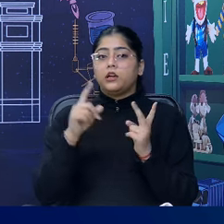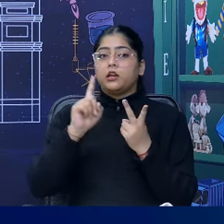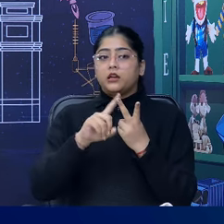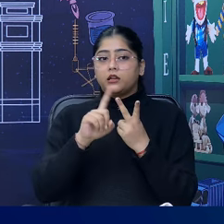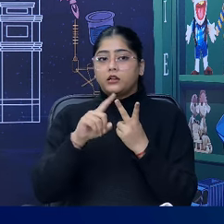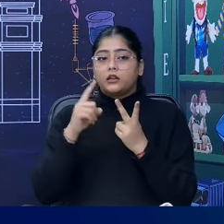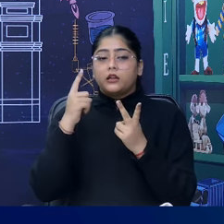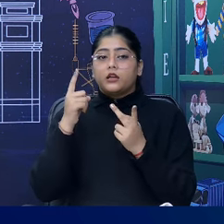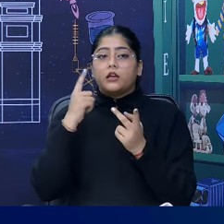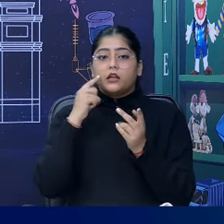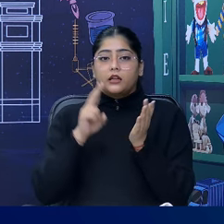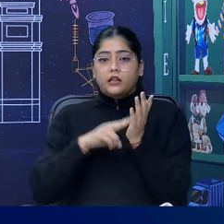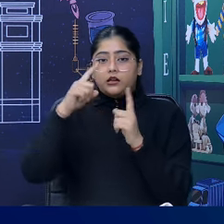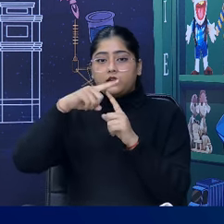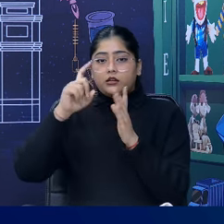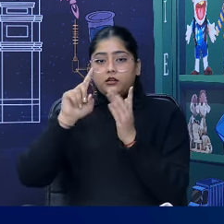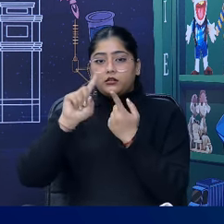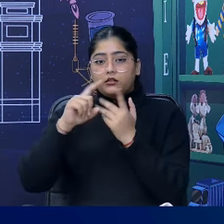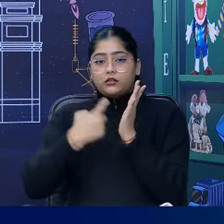Second is intersection.